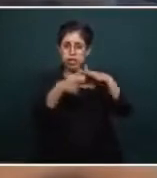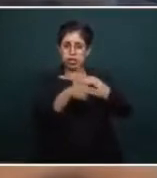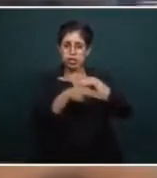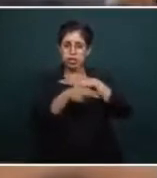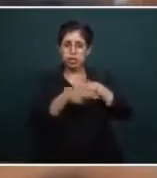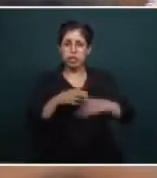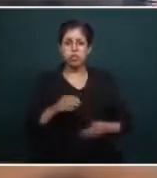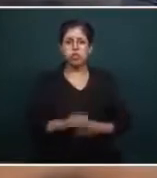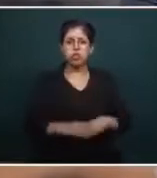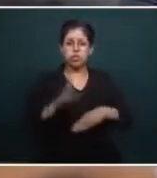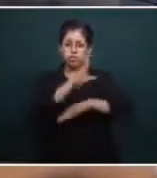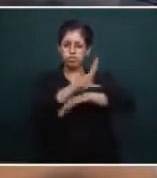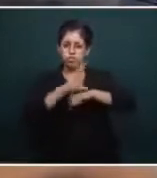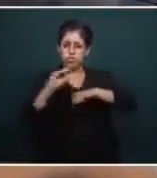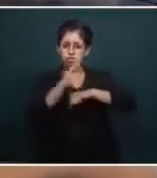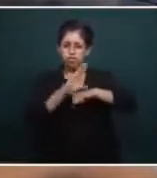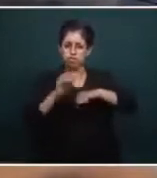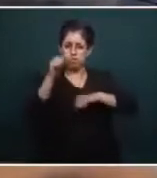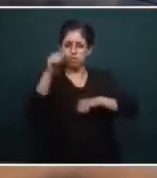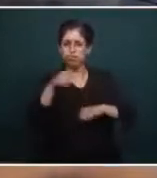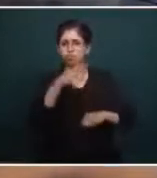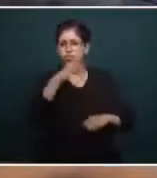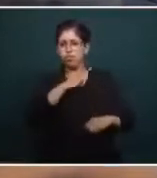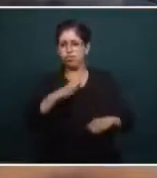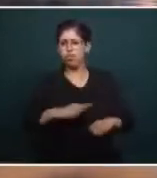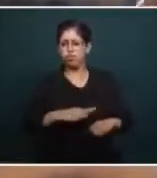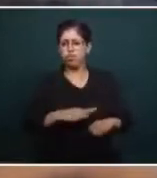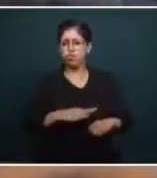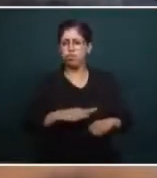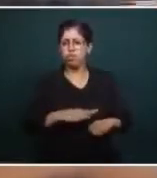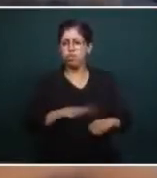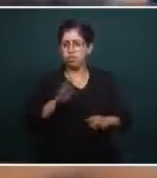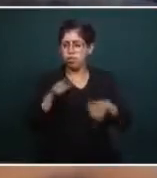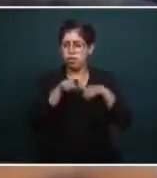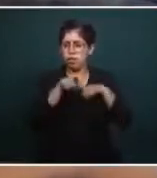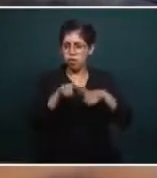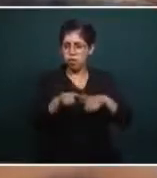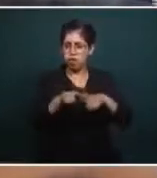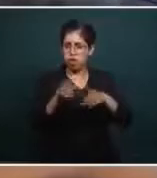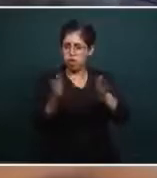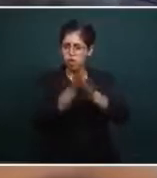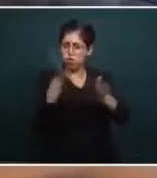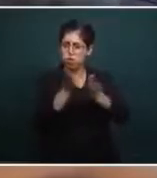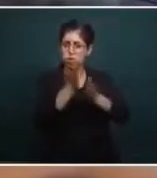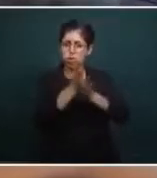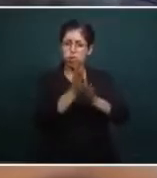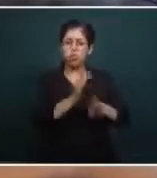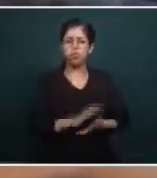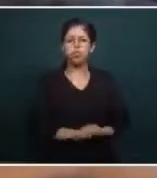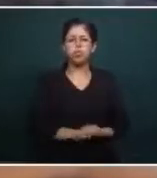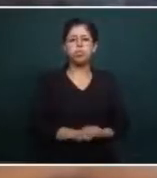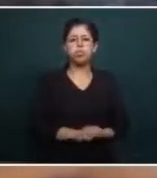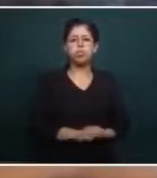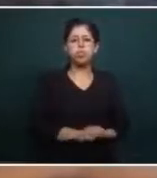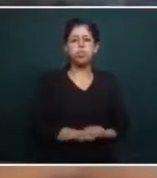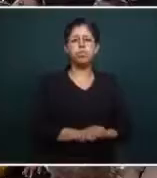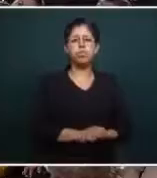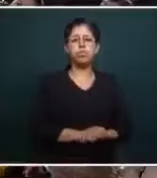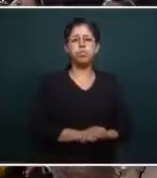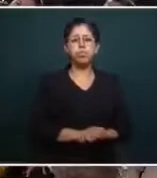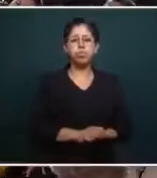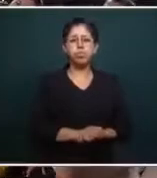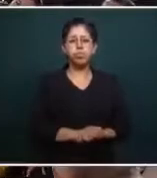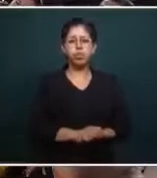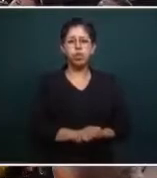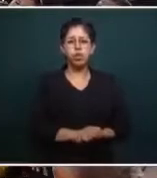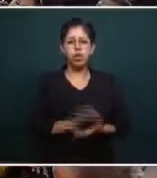about the ¿Y para train, cuándo? Porque es una the necesidad que intra-urban tienen los train that they need mexiquenses from y the los Mexican habitantes de la people Ciudad and the de México. inhabitants of